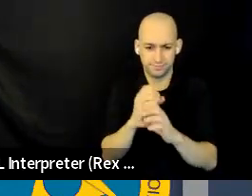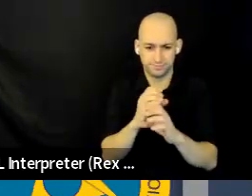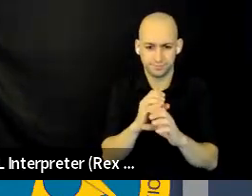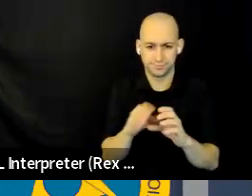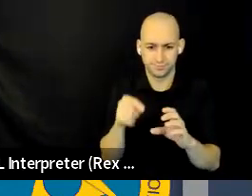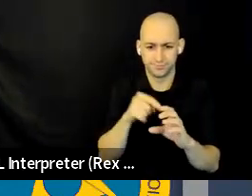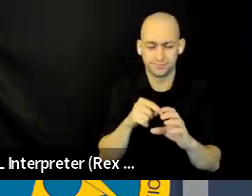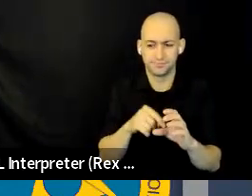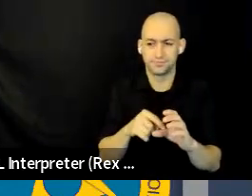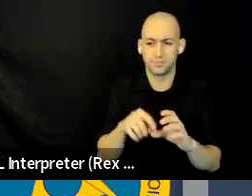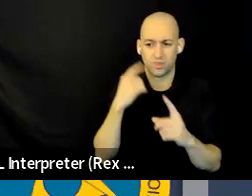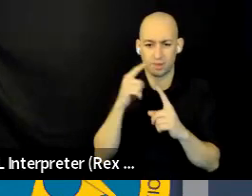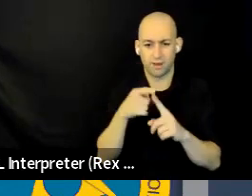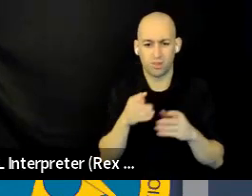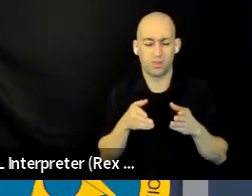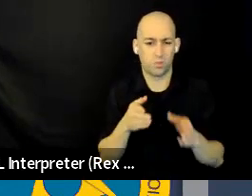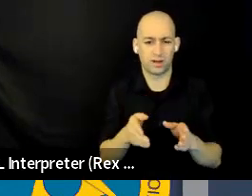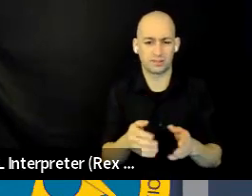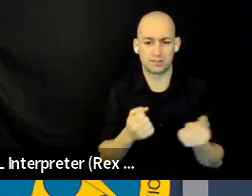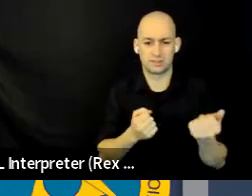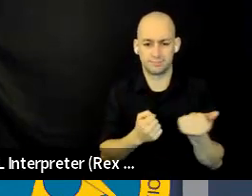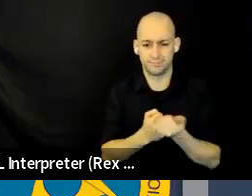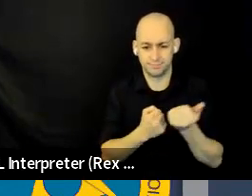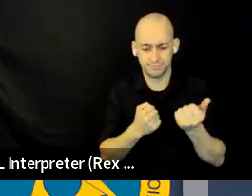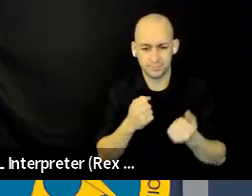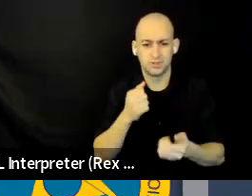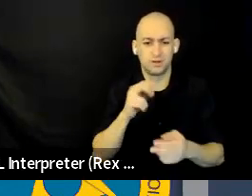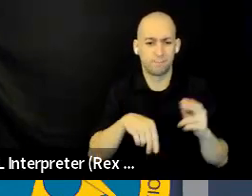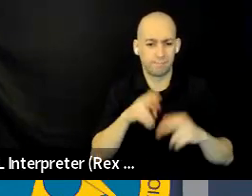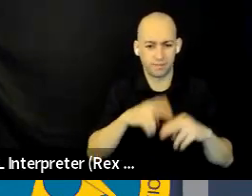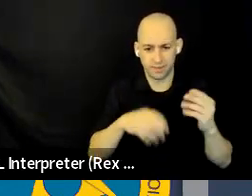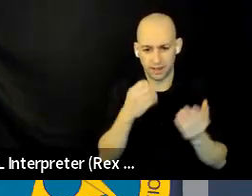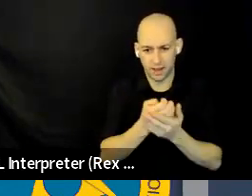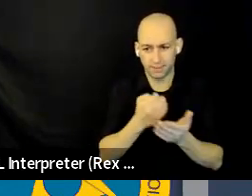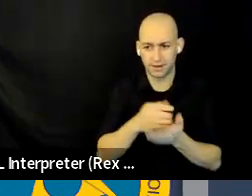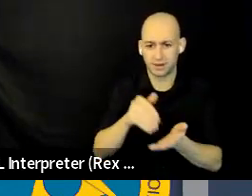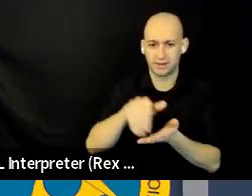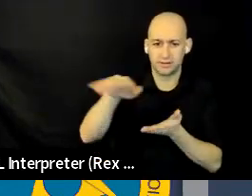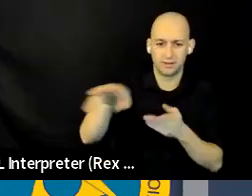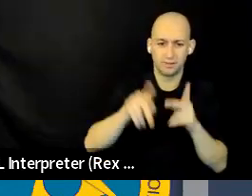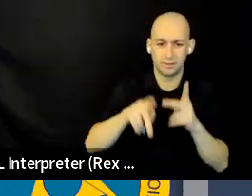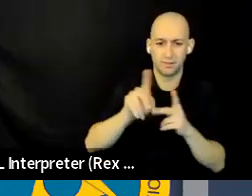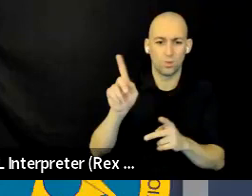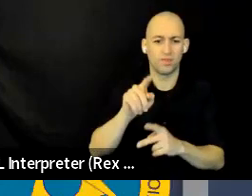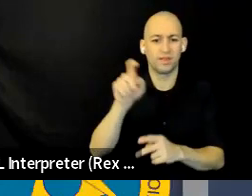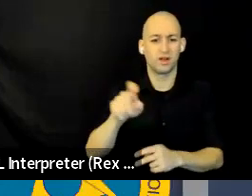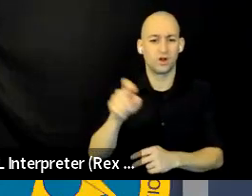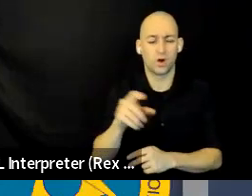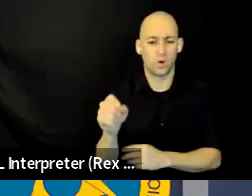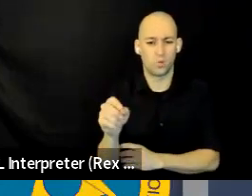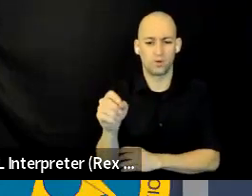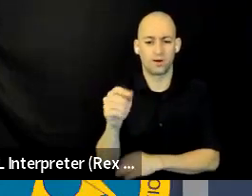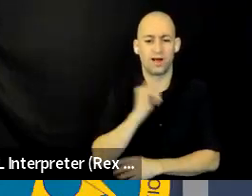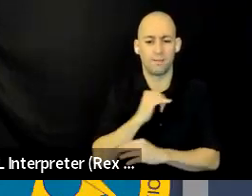which we're helping to build our economy and deliver people to the places that they need to go. And so I was wondering how